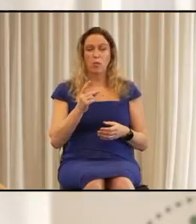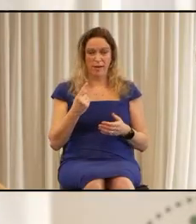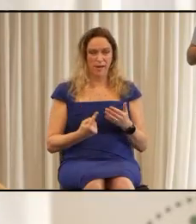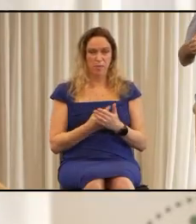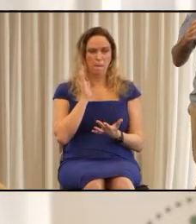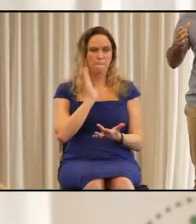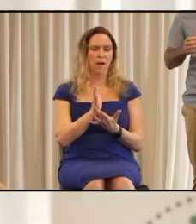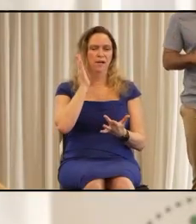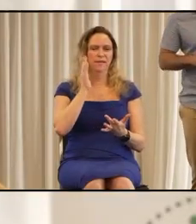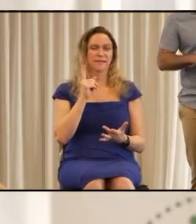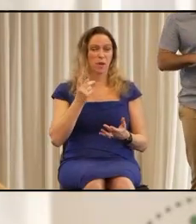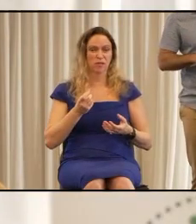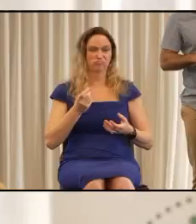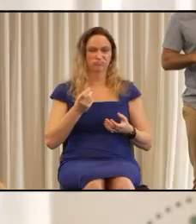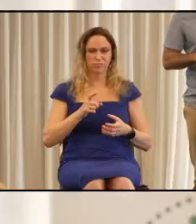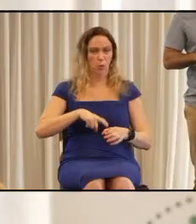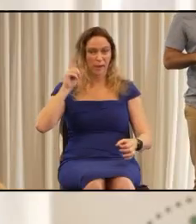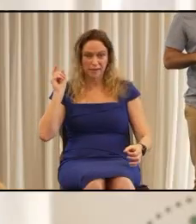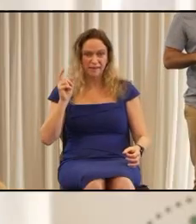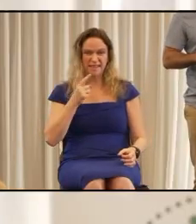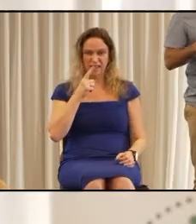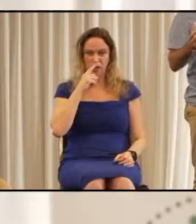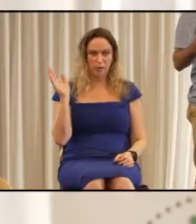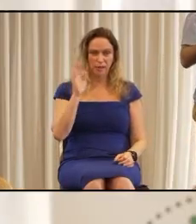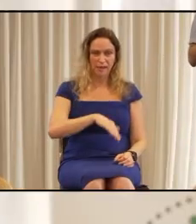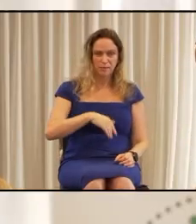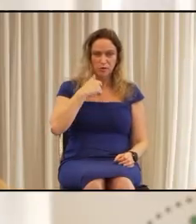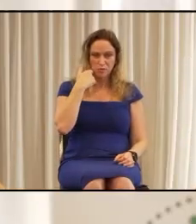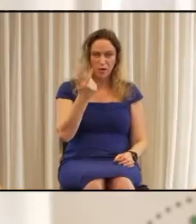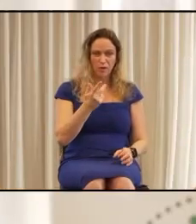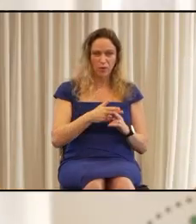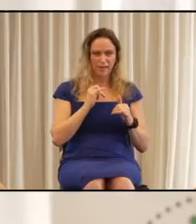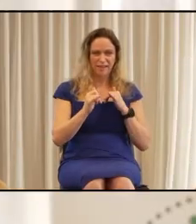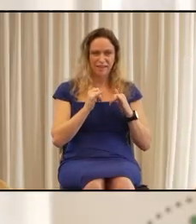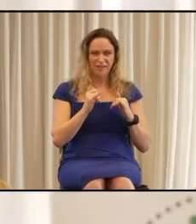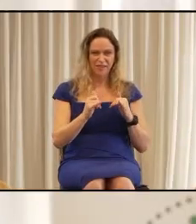resigned, and can you come in tomorrow for an interview? So life is about timing, I guess.